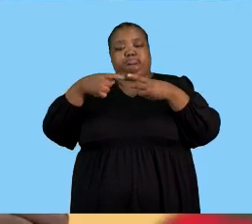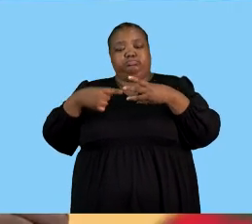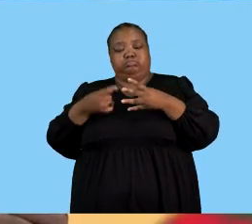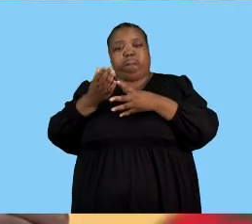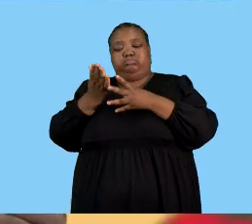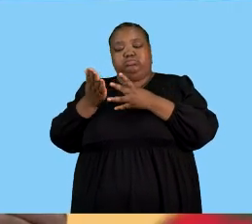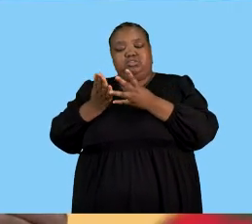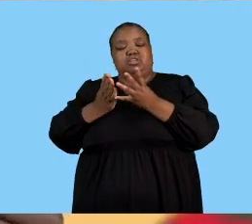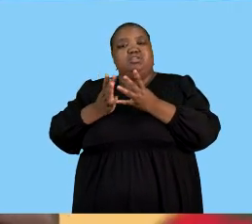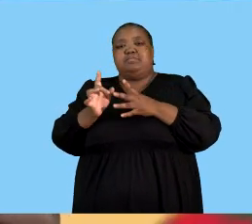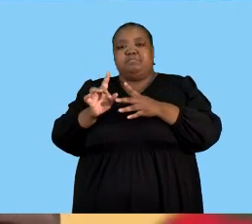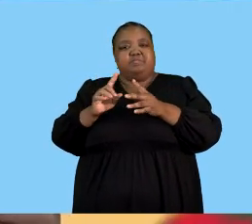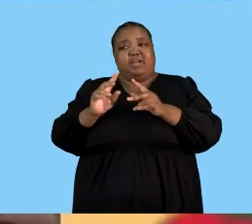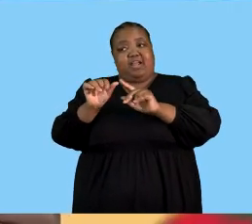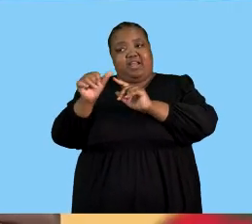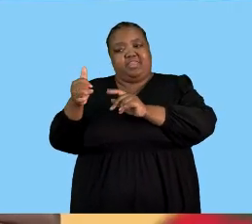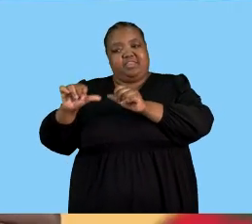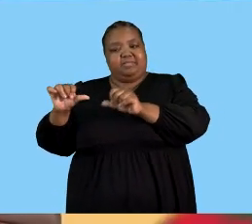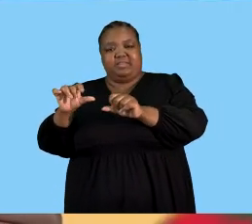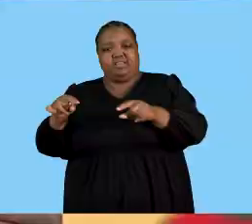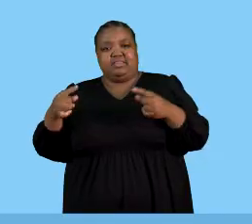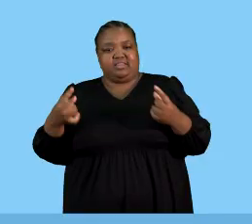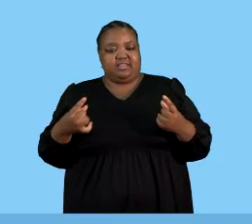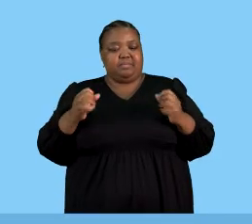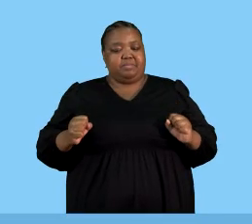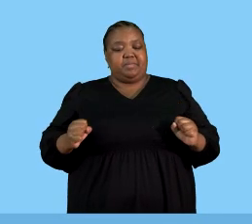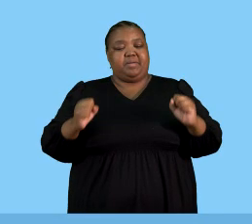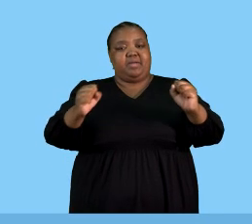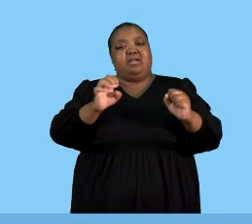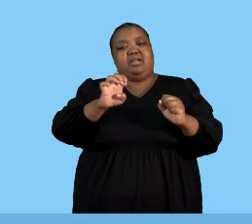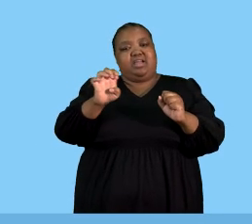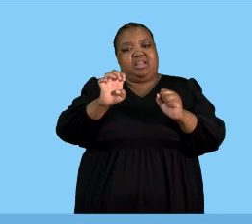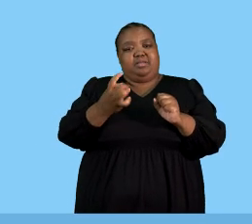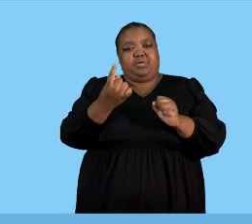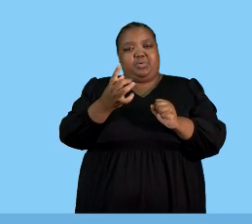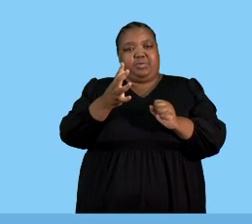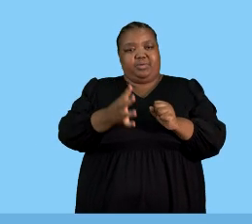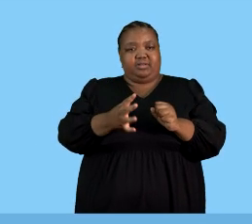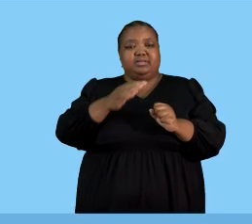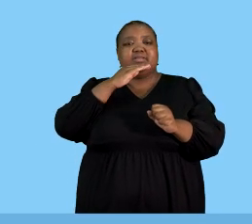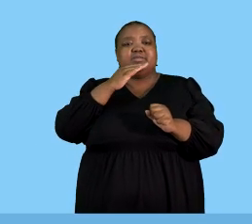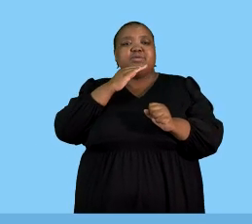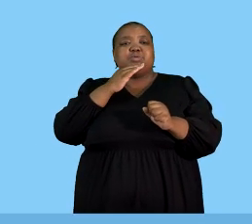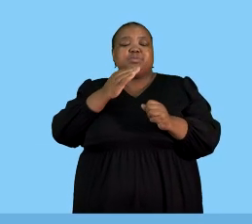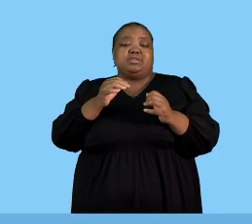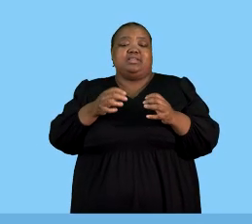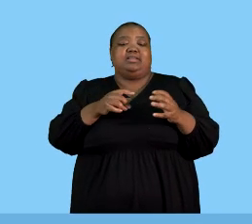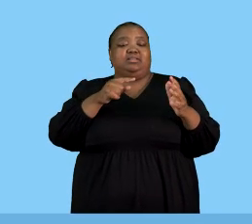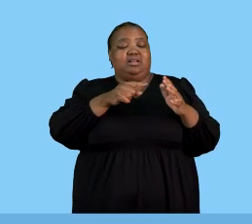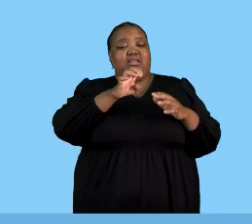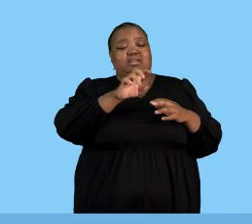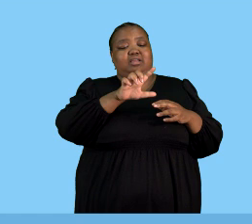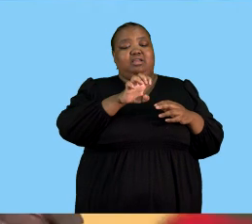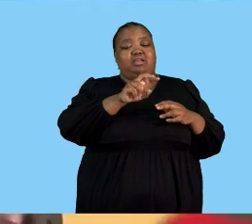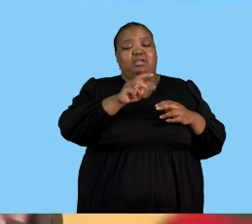it will always remain that particular element. So this means that you can't take it apart to form other substances.